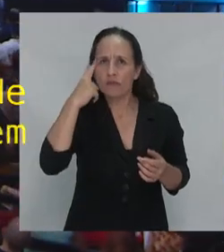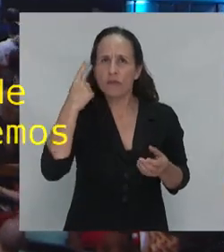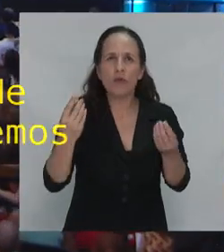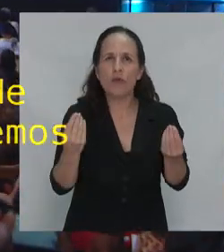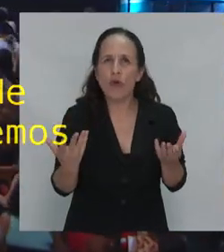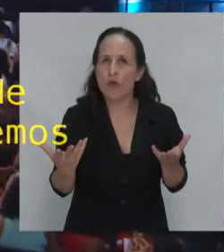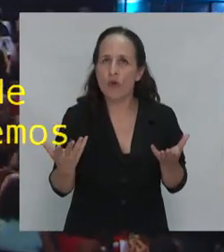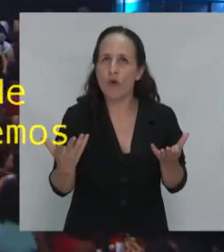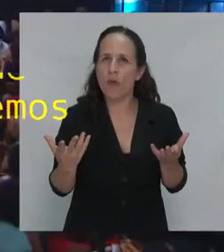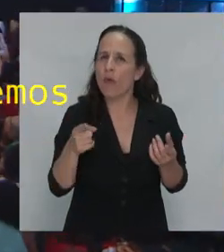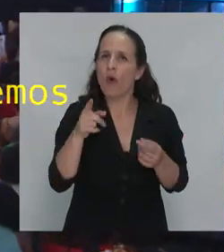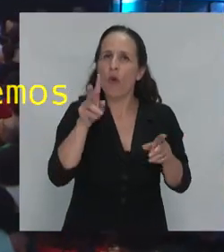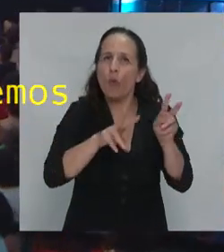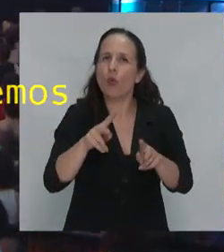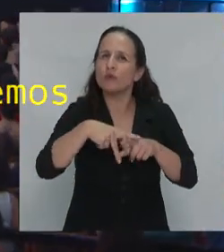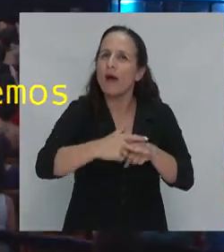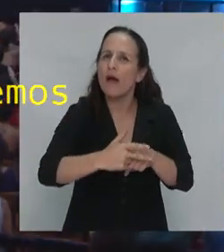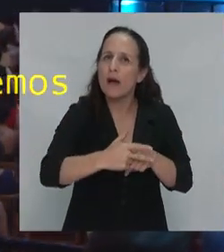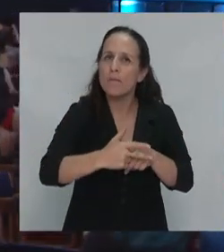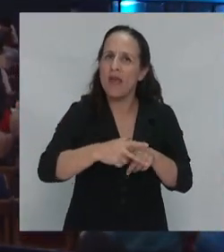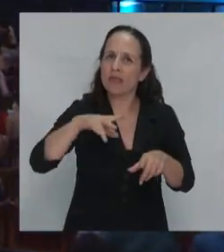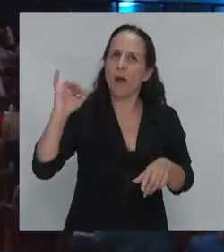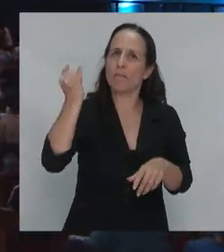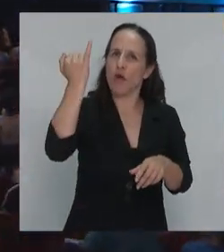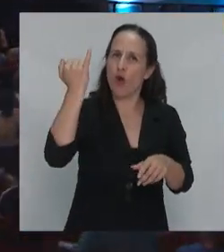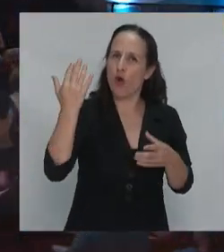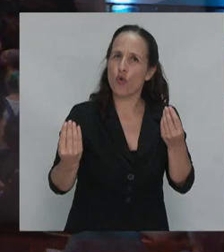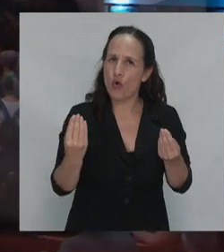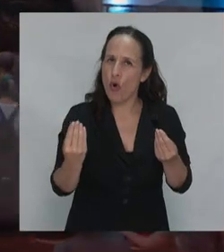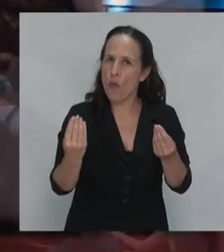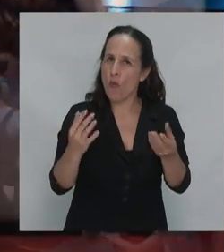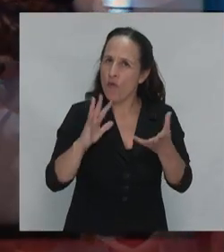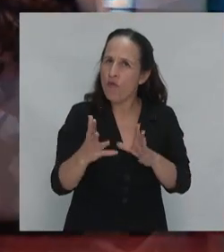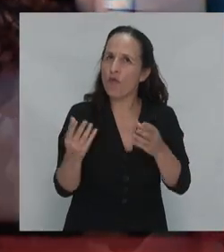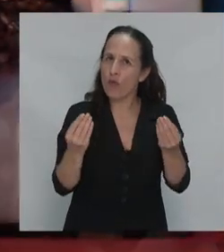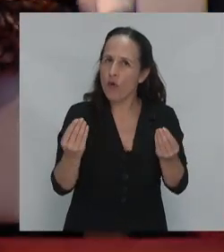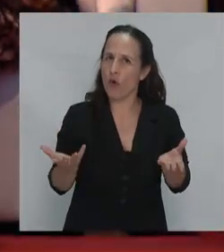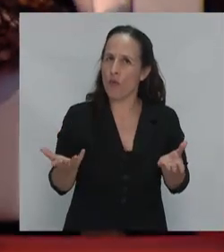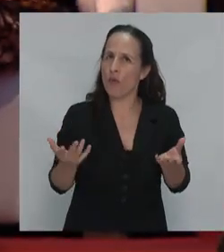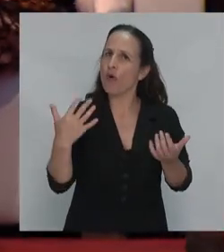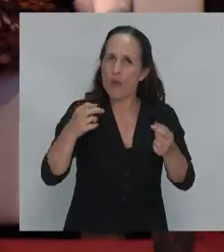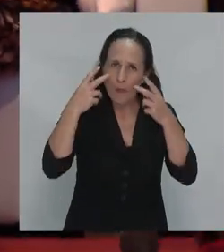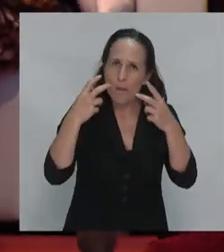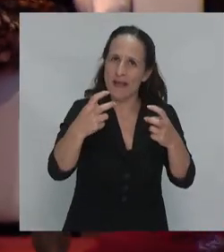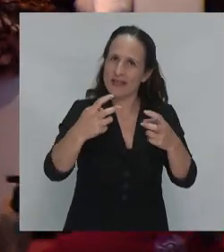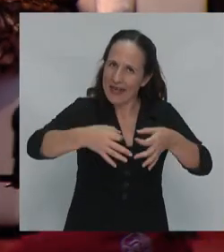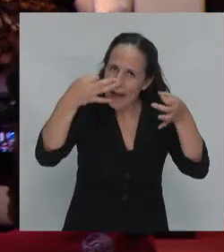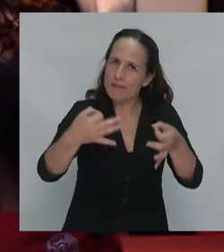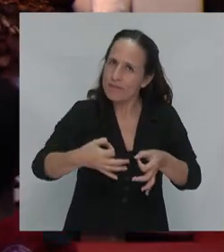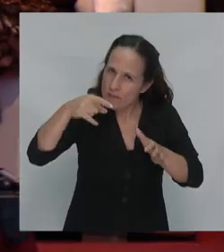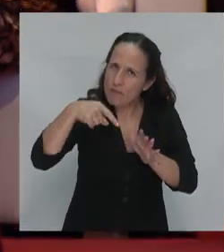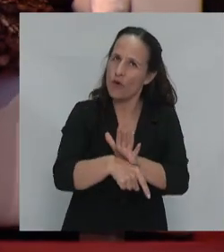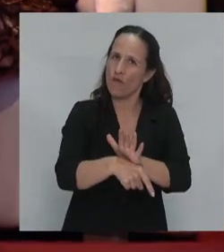the mechanisms, and for that, we need better research. Research in numbers, the